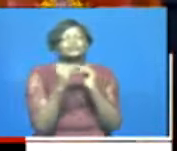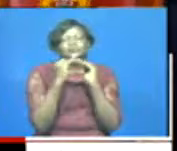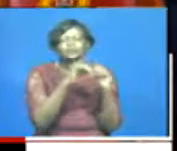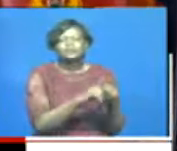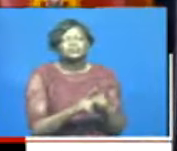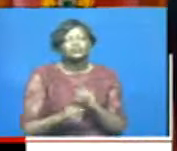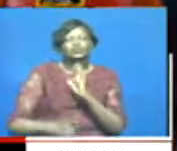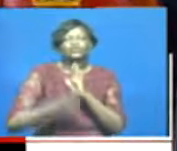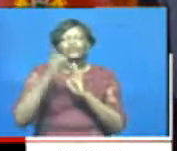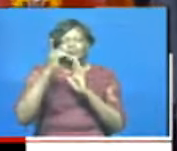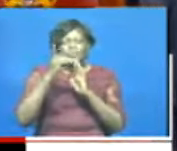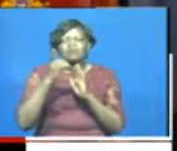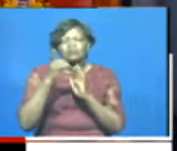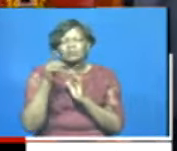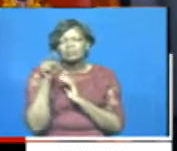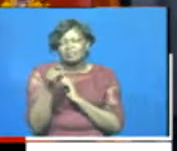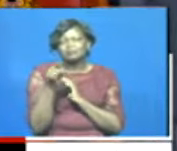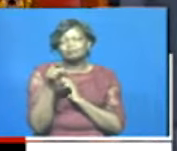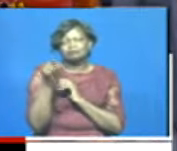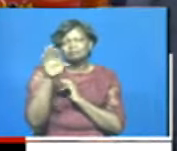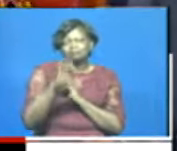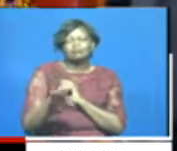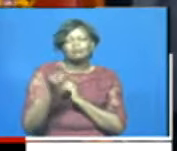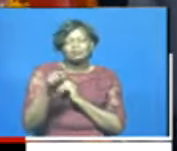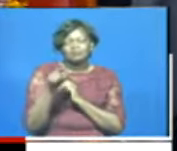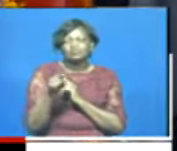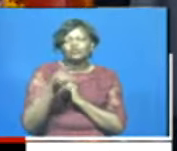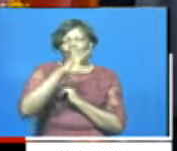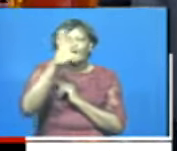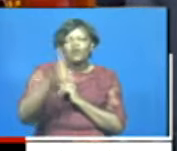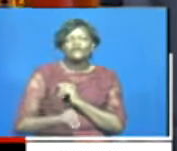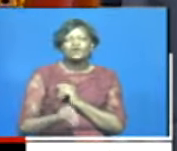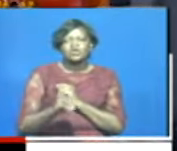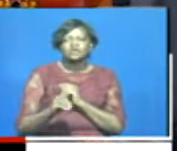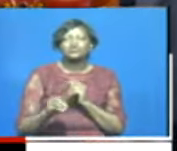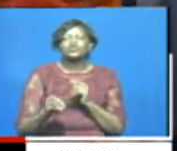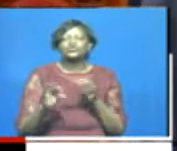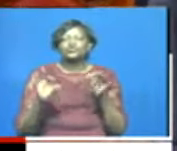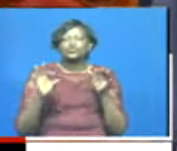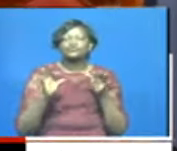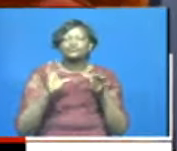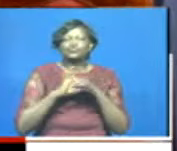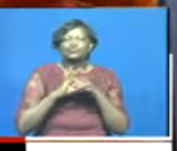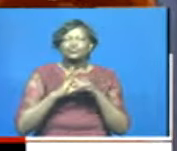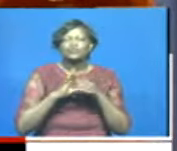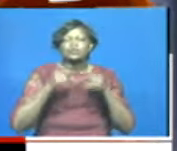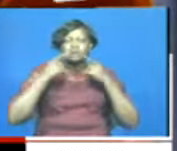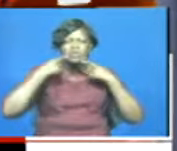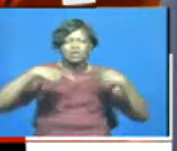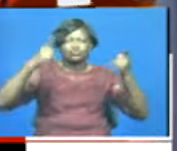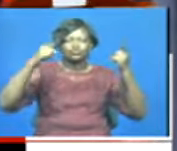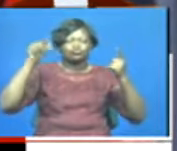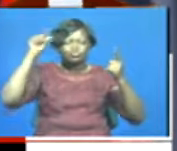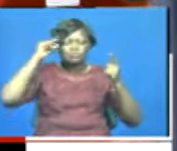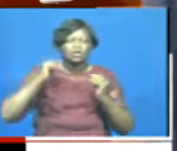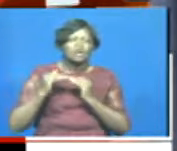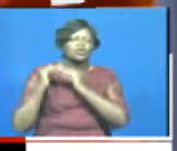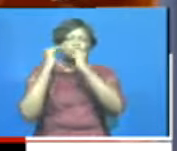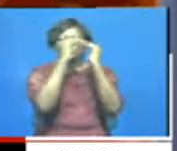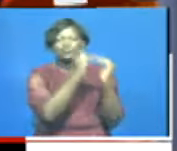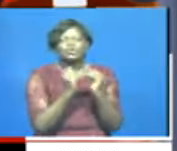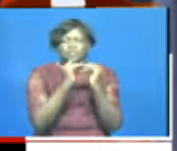development within those thematic areas of African Union's solemn declaration on gender equality.